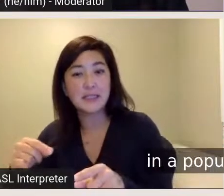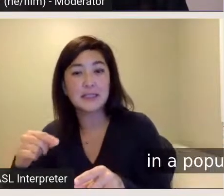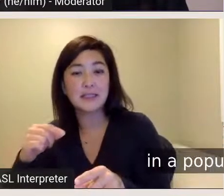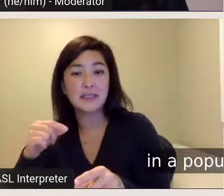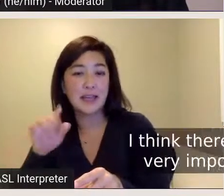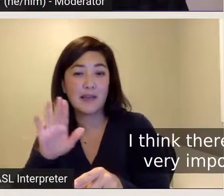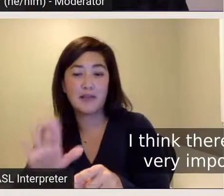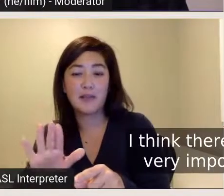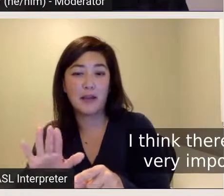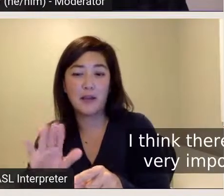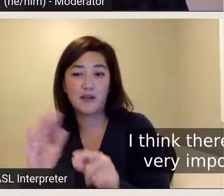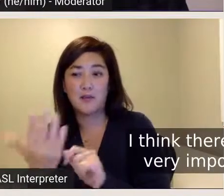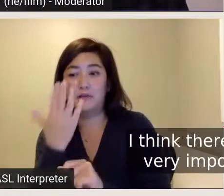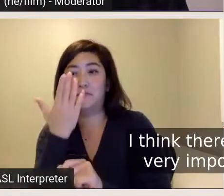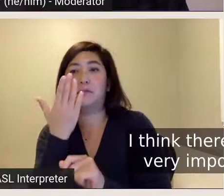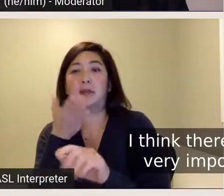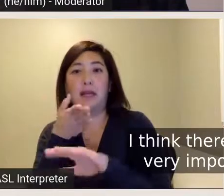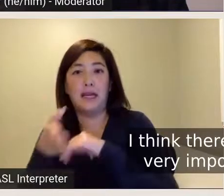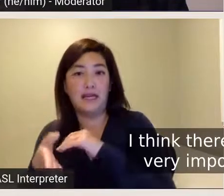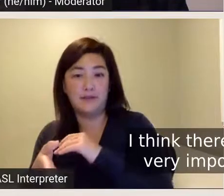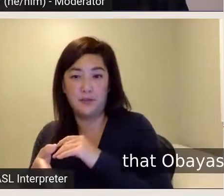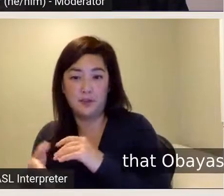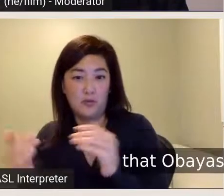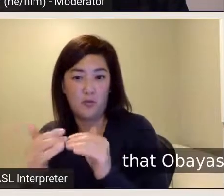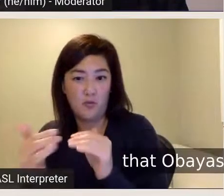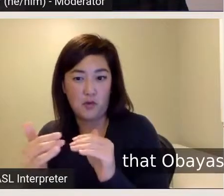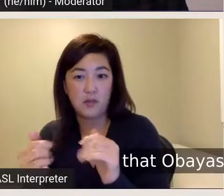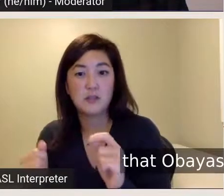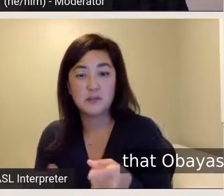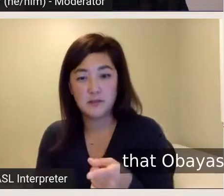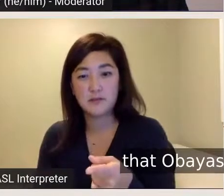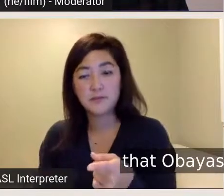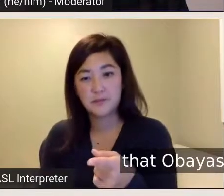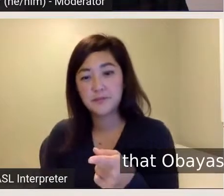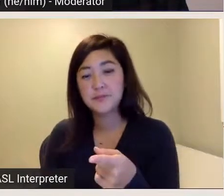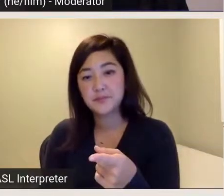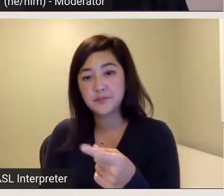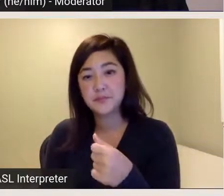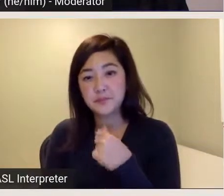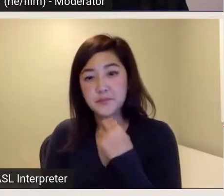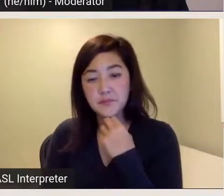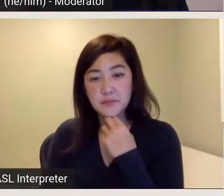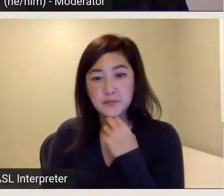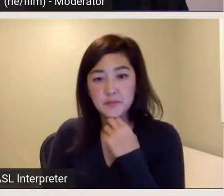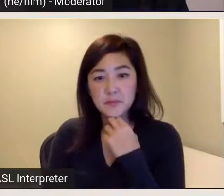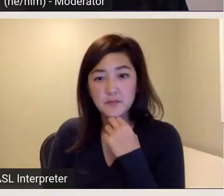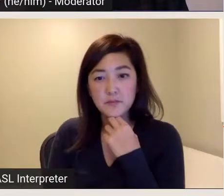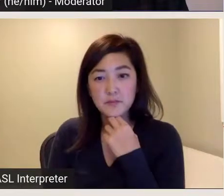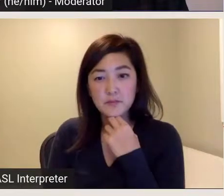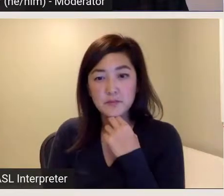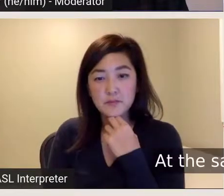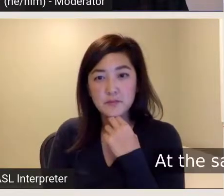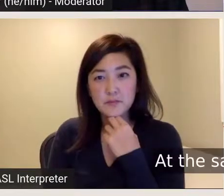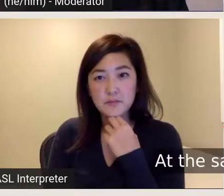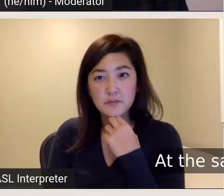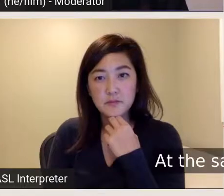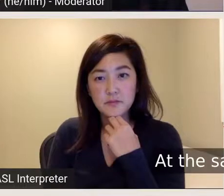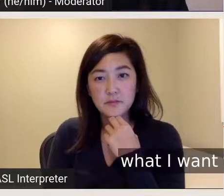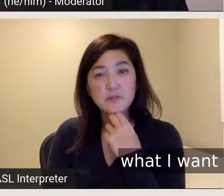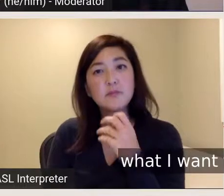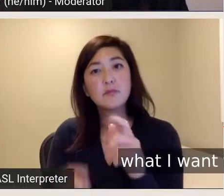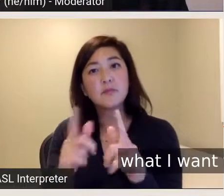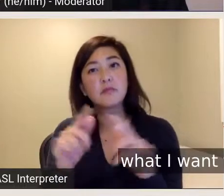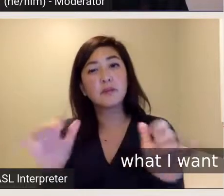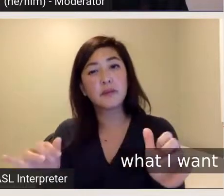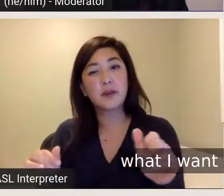popular format. I think that was a very, very important thing that Obayashi tried to do. At the same time,